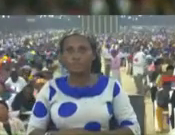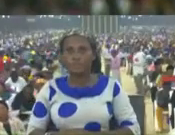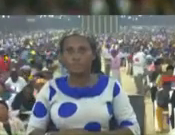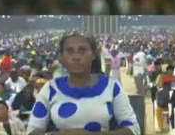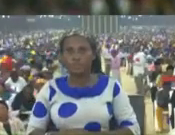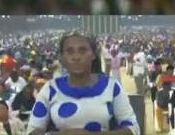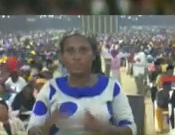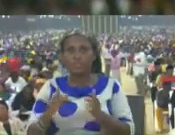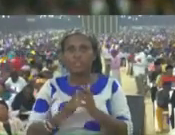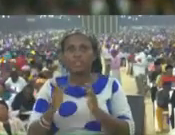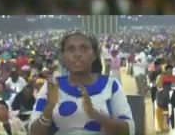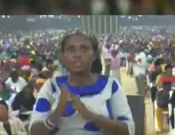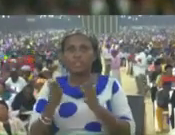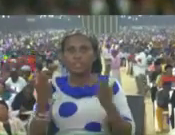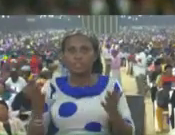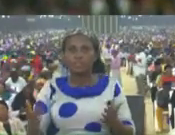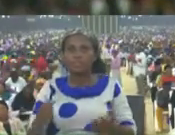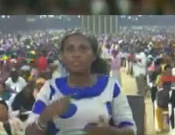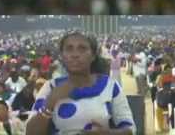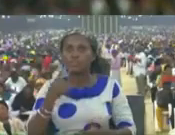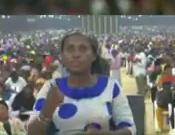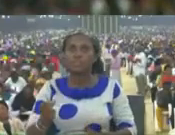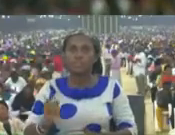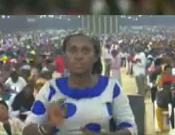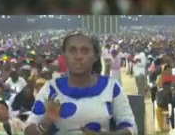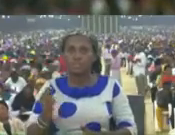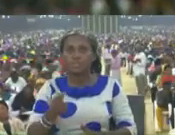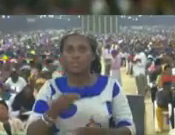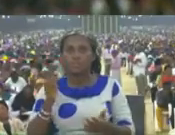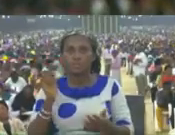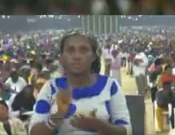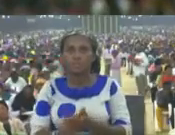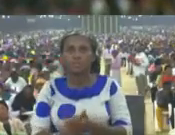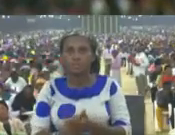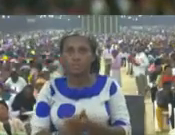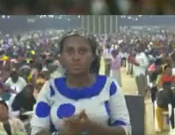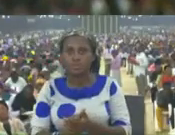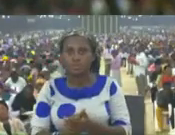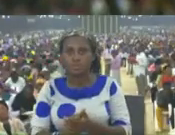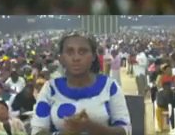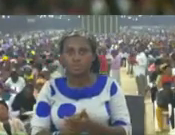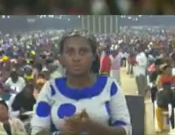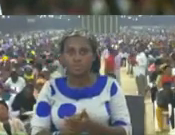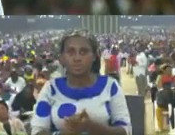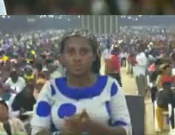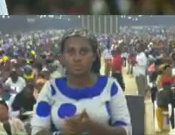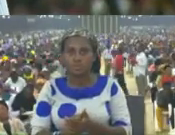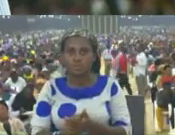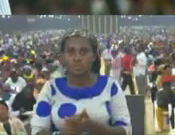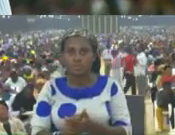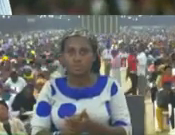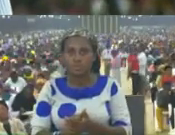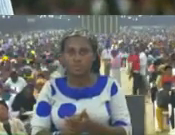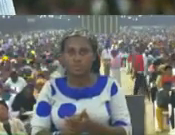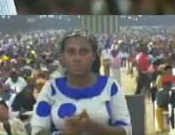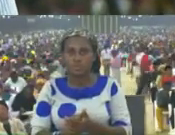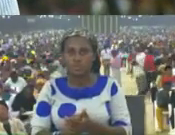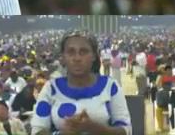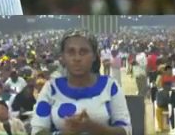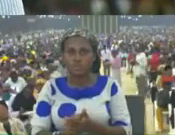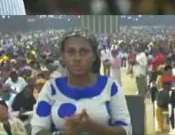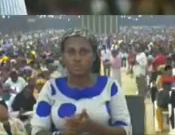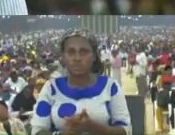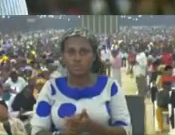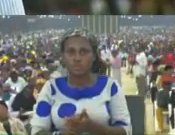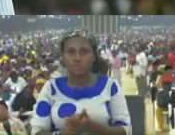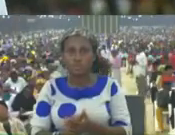the Bible tells us that it took less than one day for the siege over the city